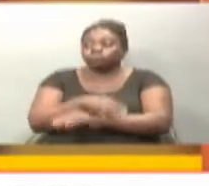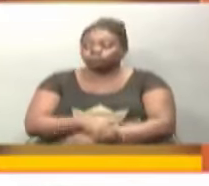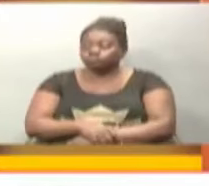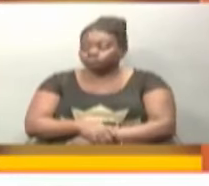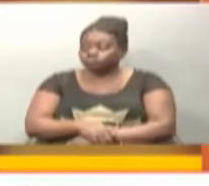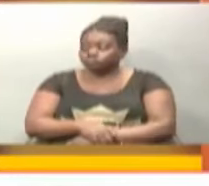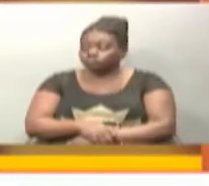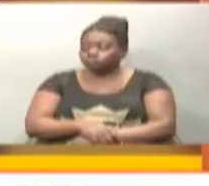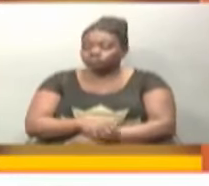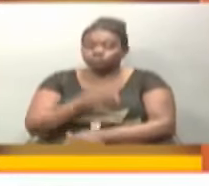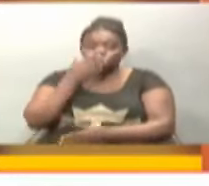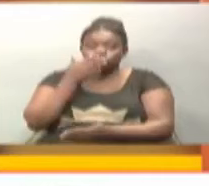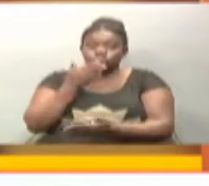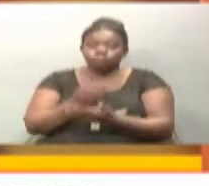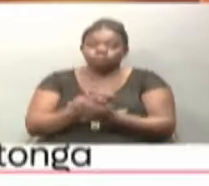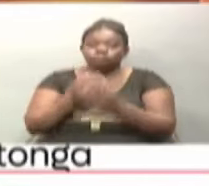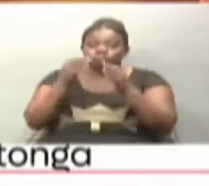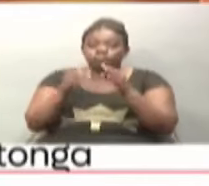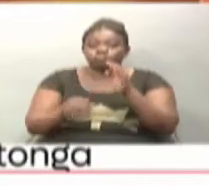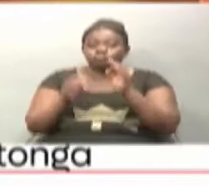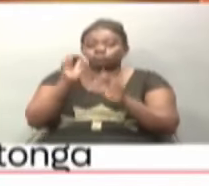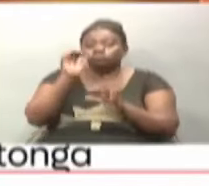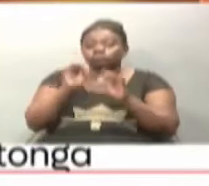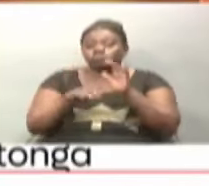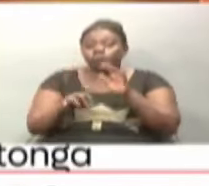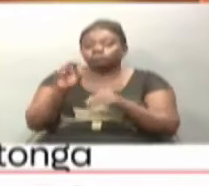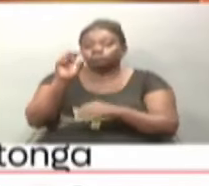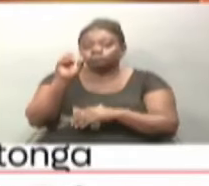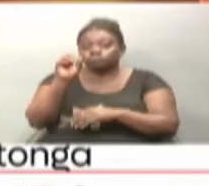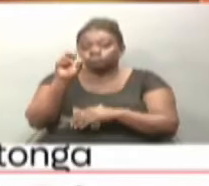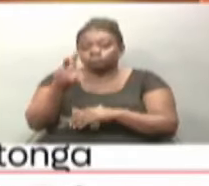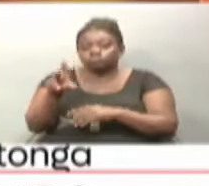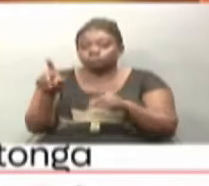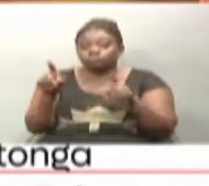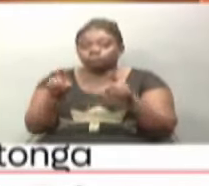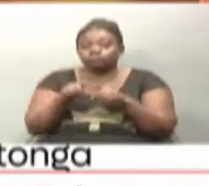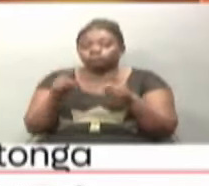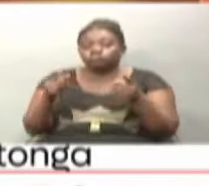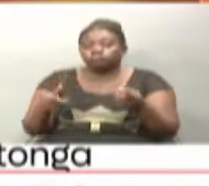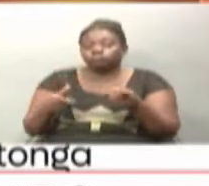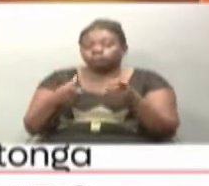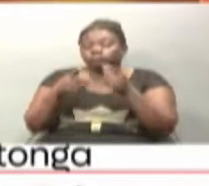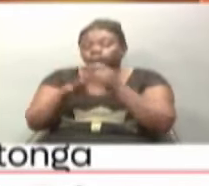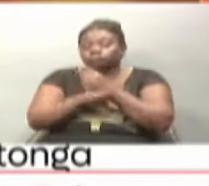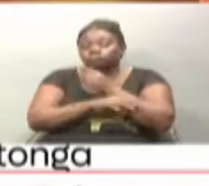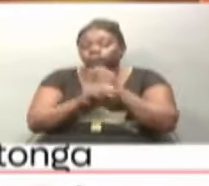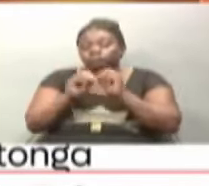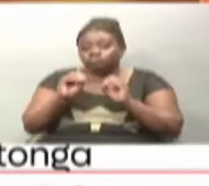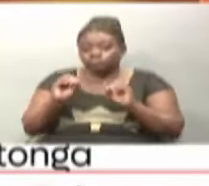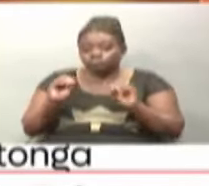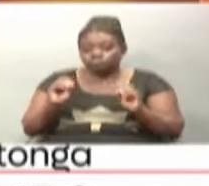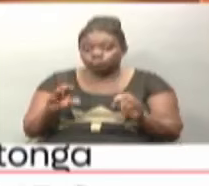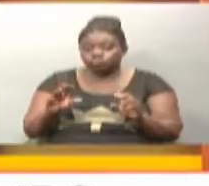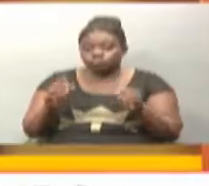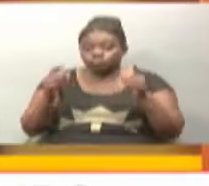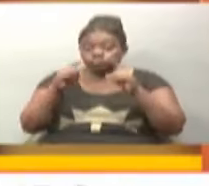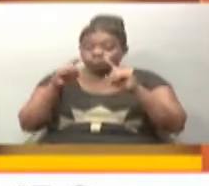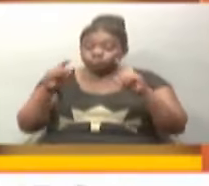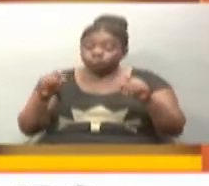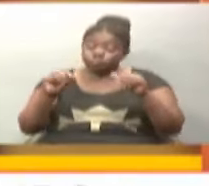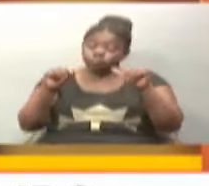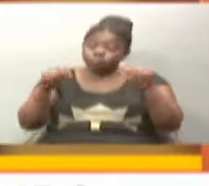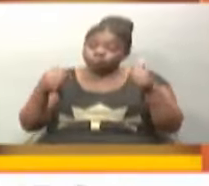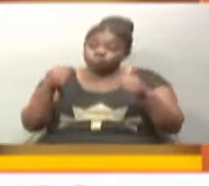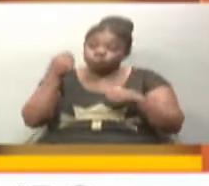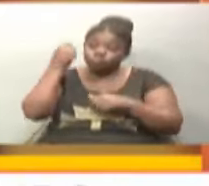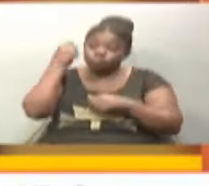Ekirungi aba officers baffe bali bulungi ate n'emmundu tebaazitwala. Naye tetunaba kutegeera